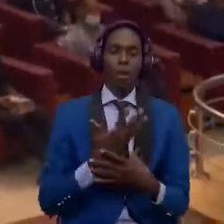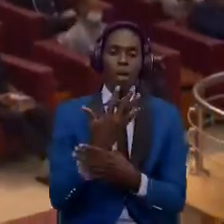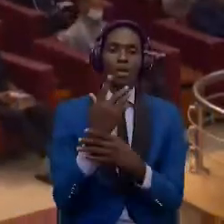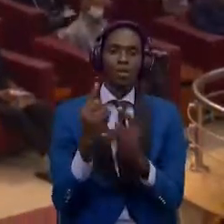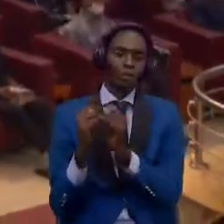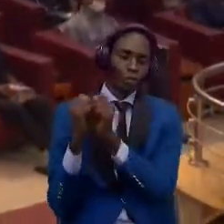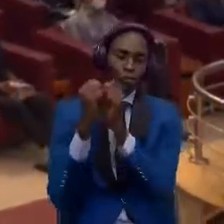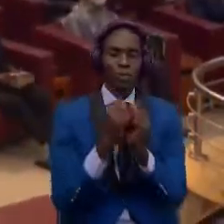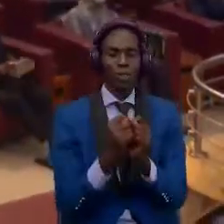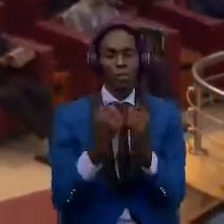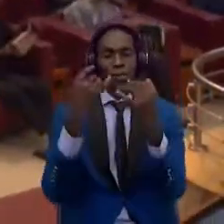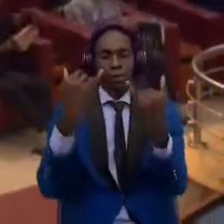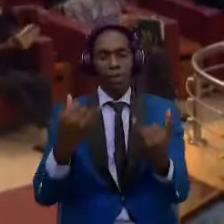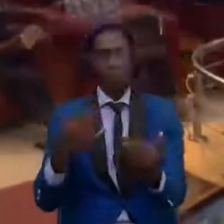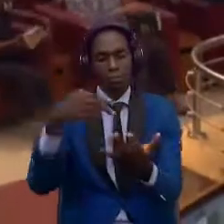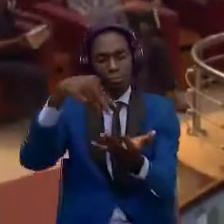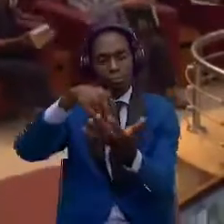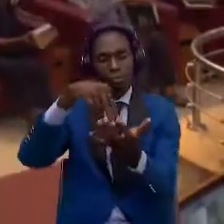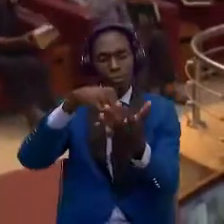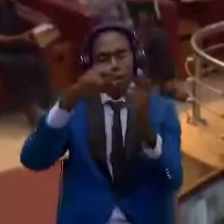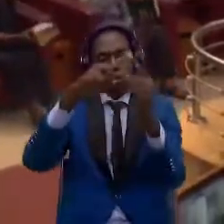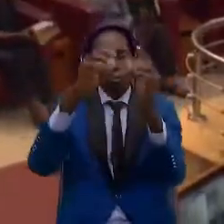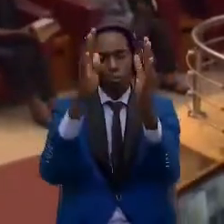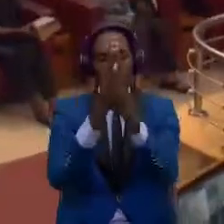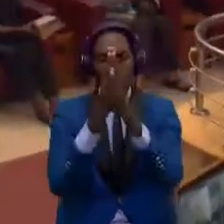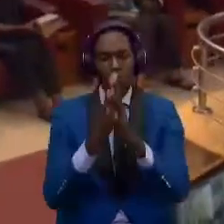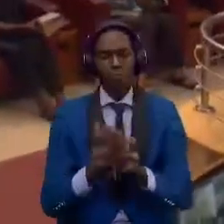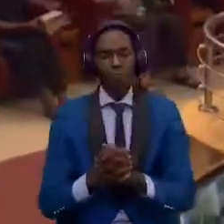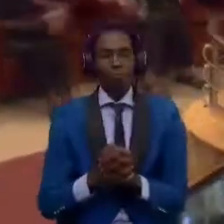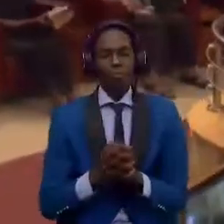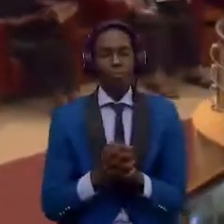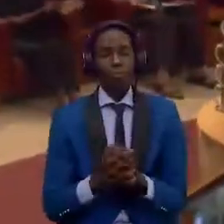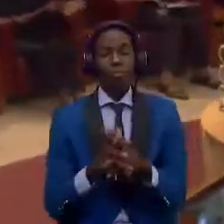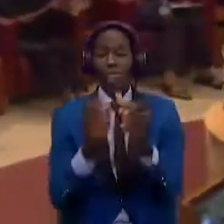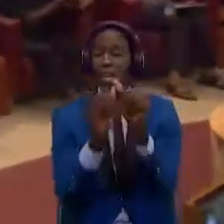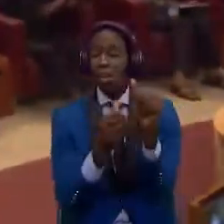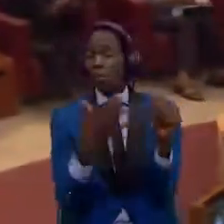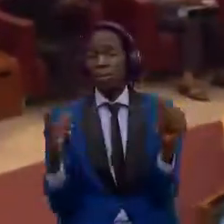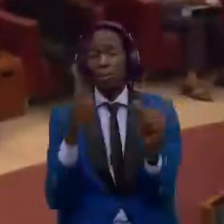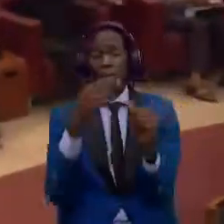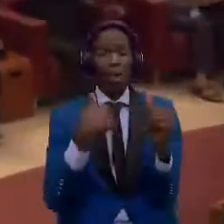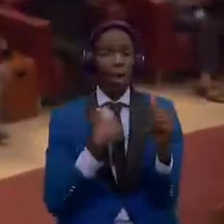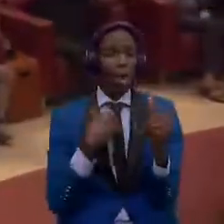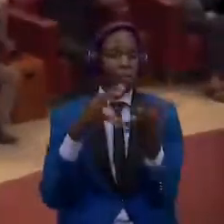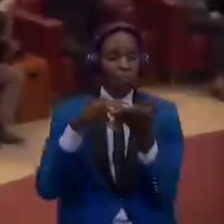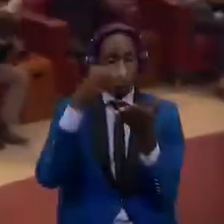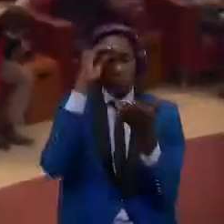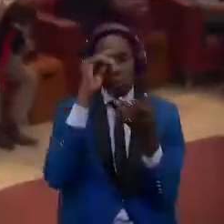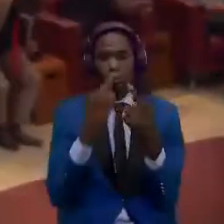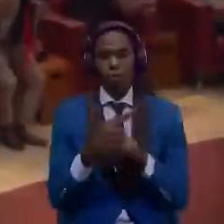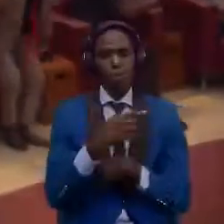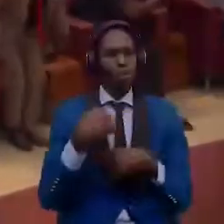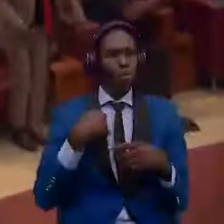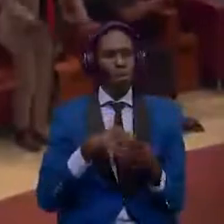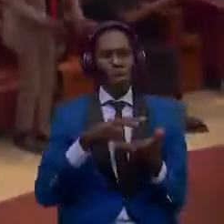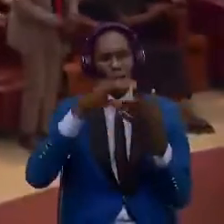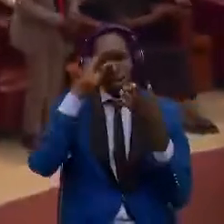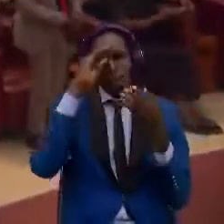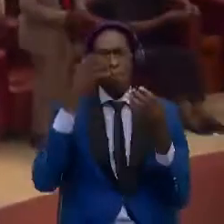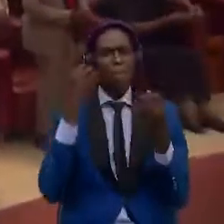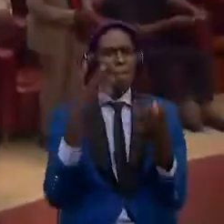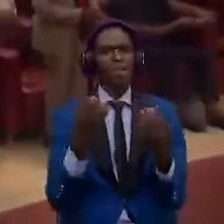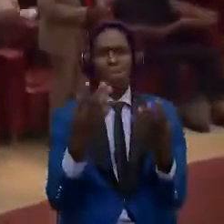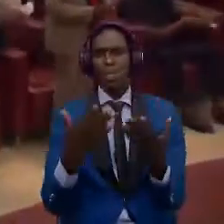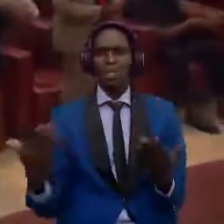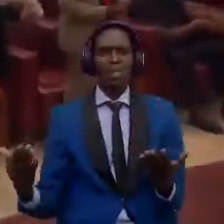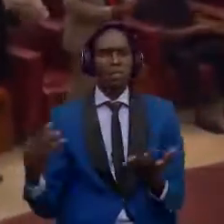name. Let's rise up now and talk to the Lord in prayer. Everything we've learned today, we've learned quite a lot. Let's stand up